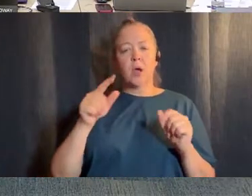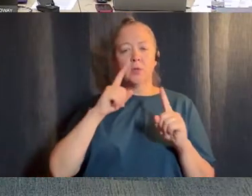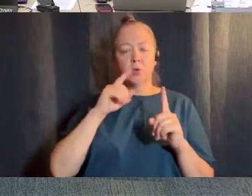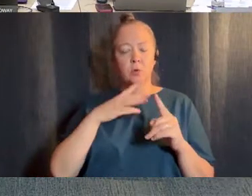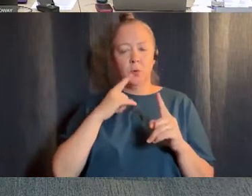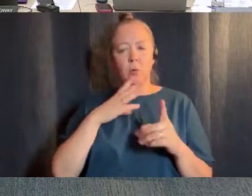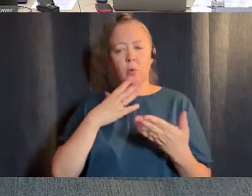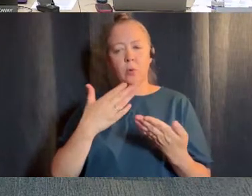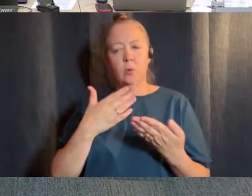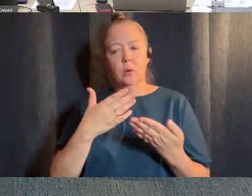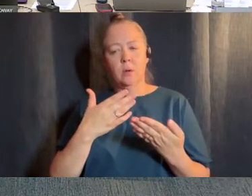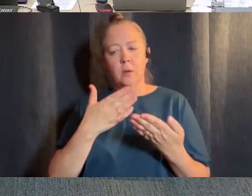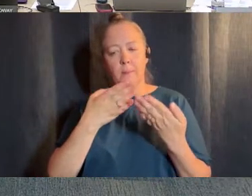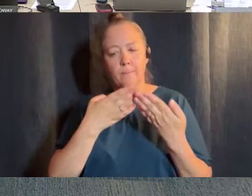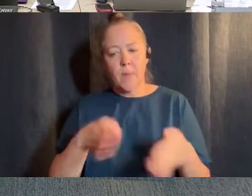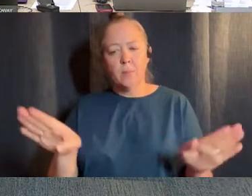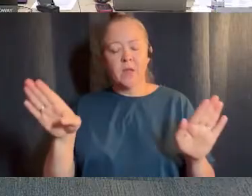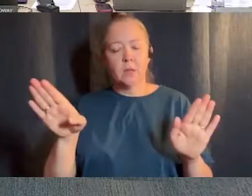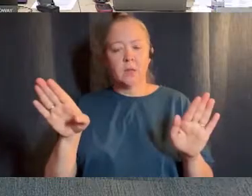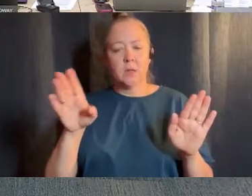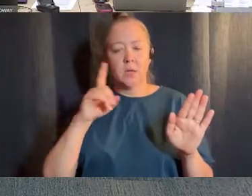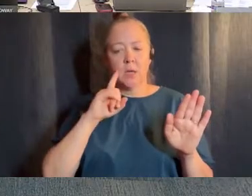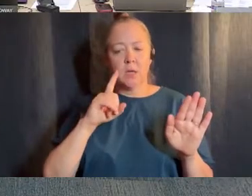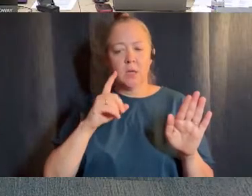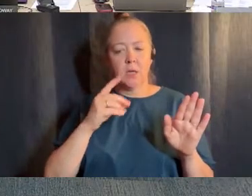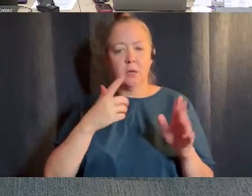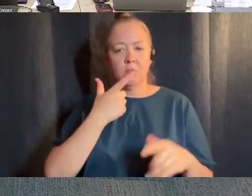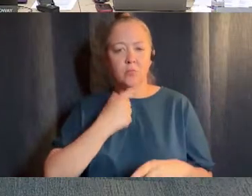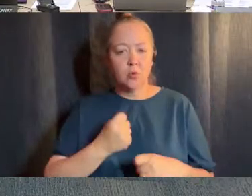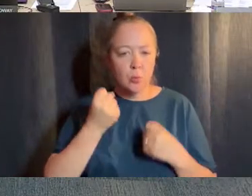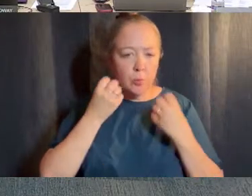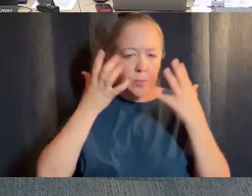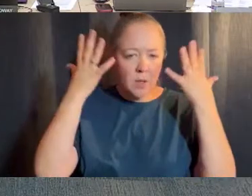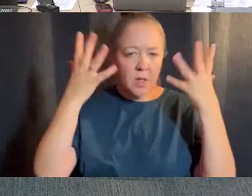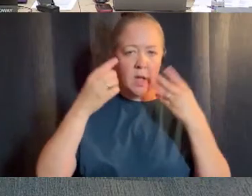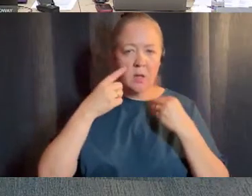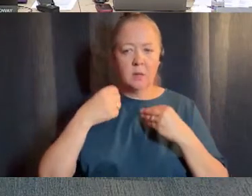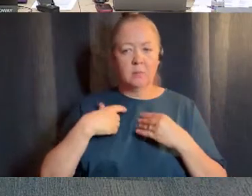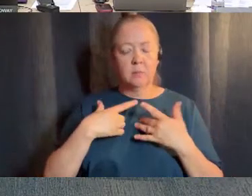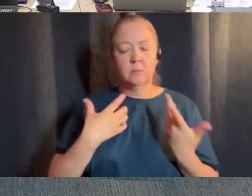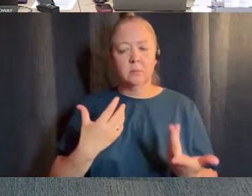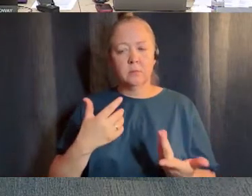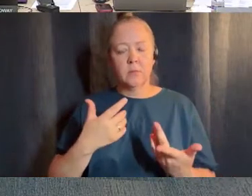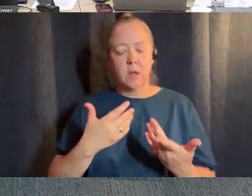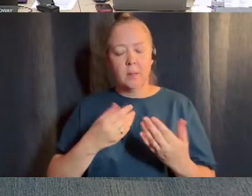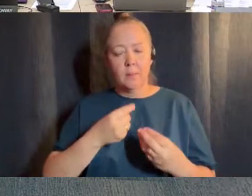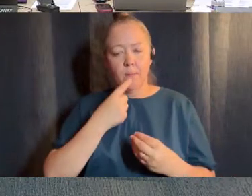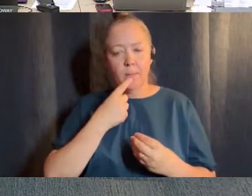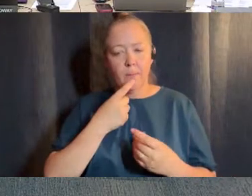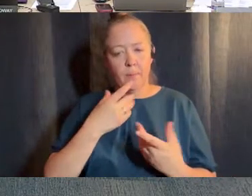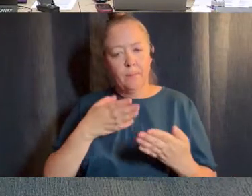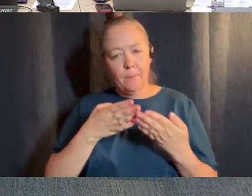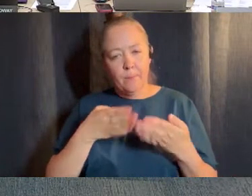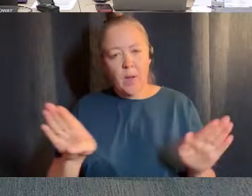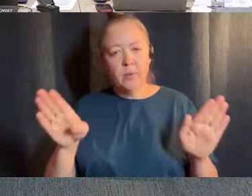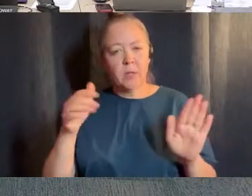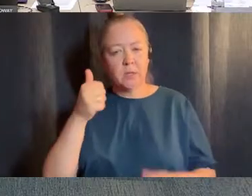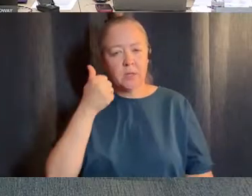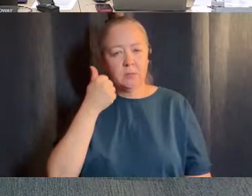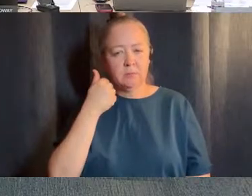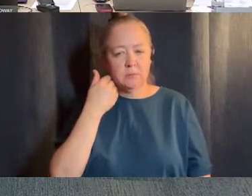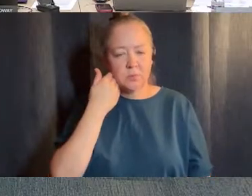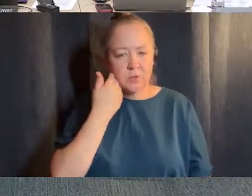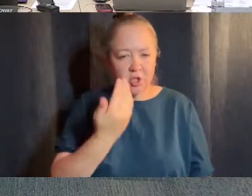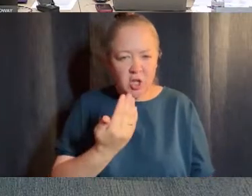Fry. They wasted the town's time and energy with their petty actions. I am glad that the mayor did issue a statement in the July